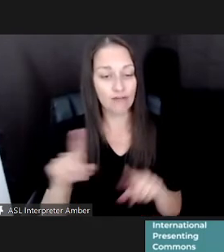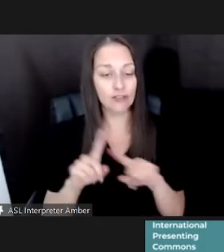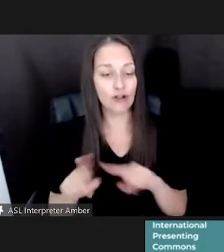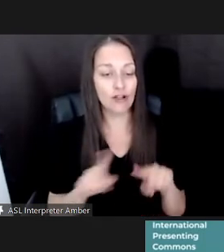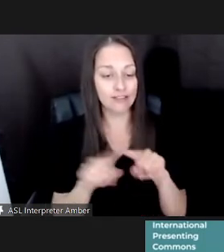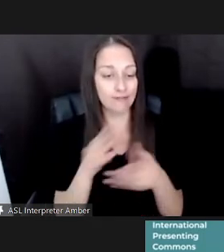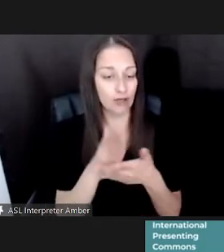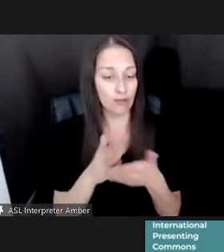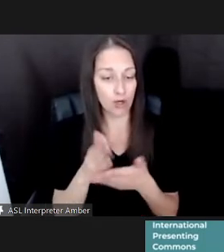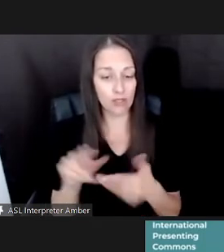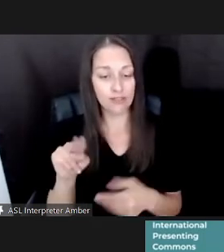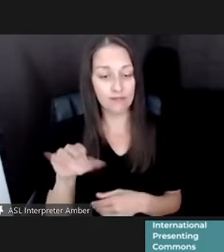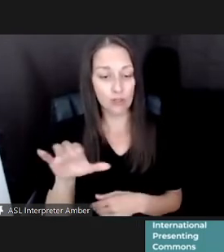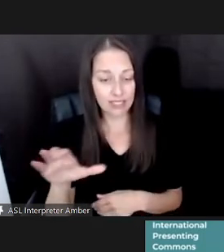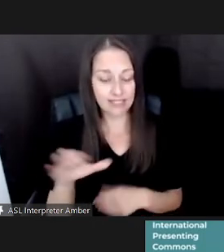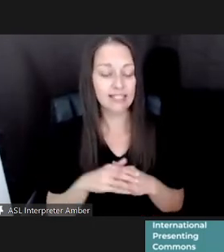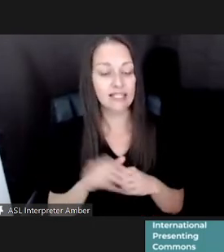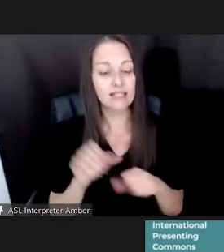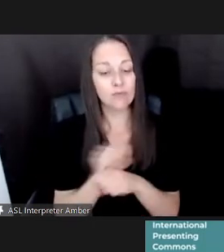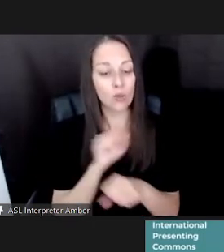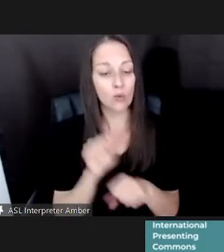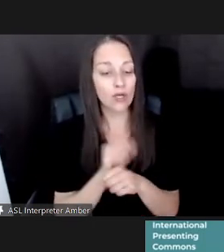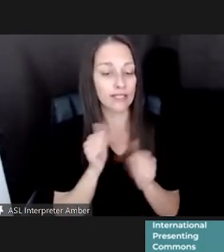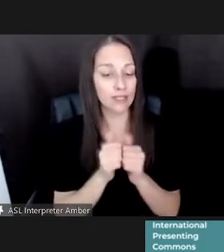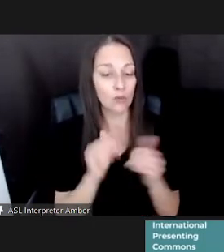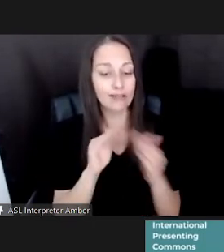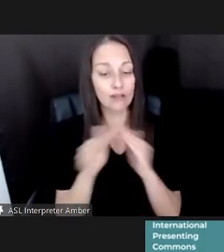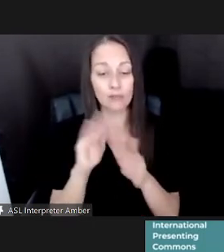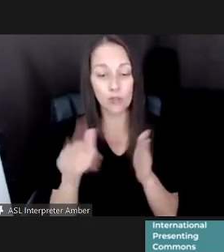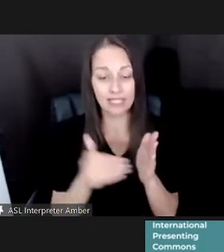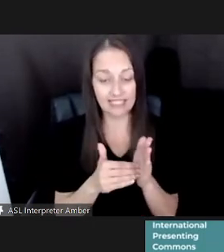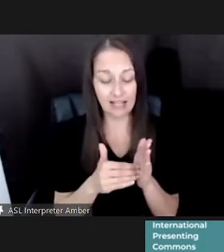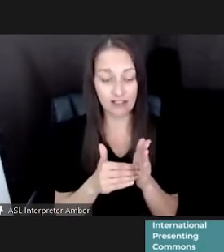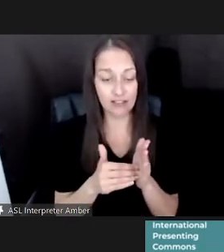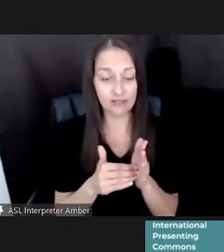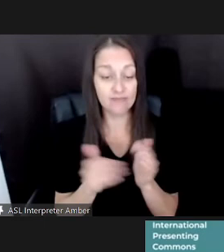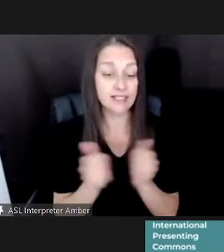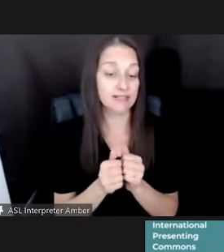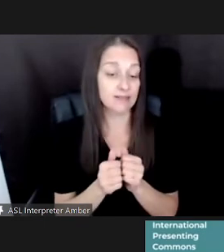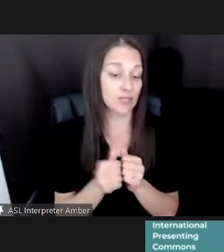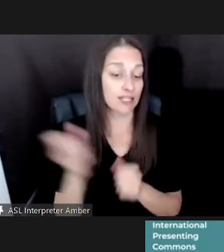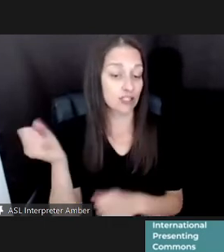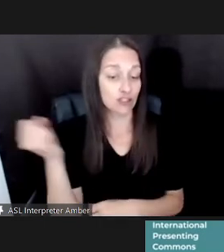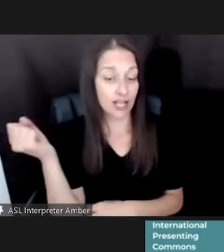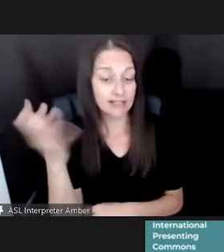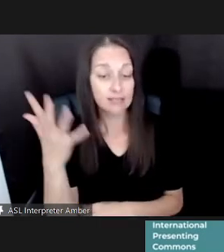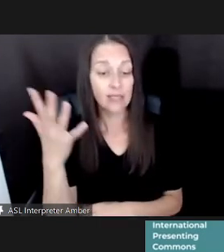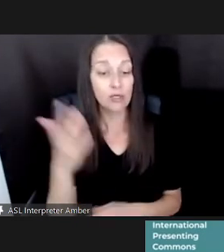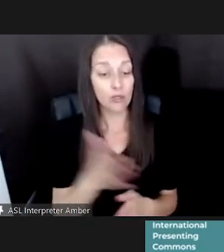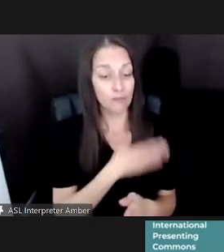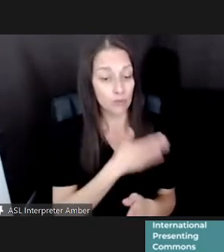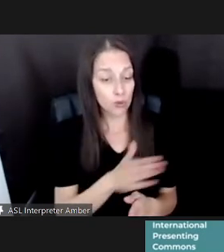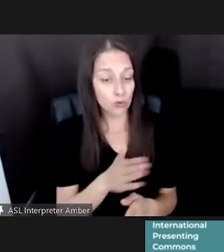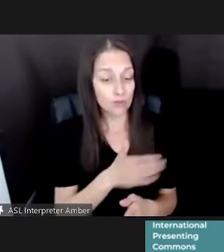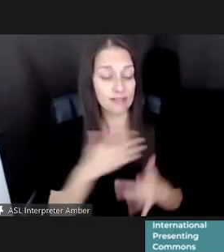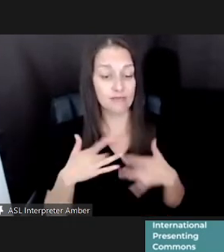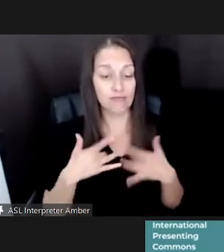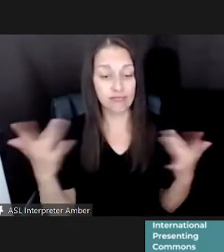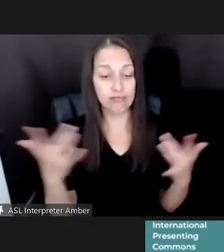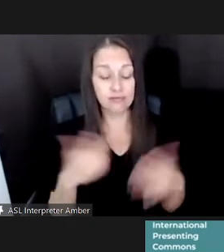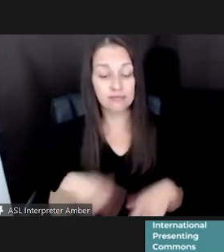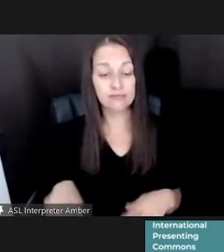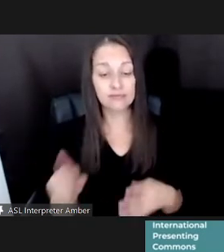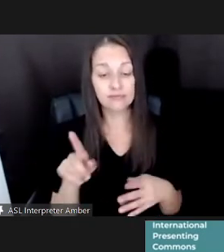centers with Shakespeare and other, and sometimes musical events and other things. And we also have the Public